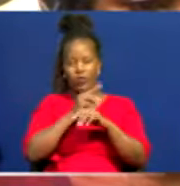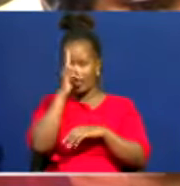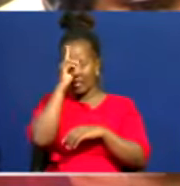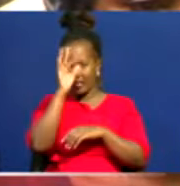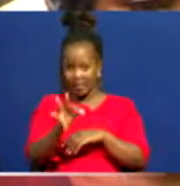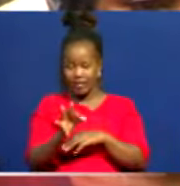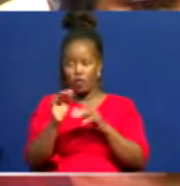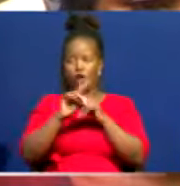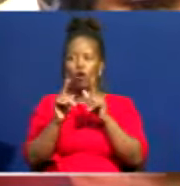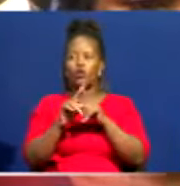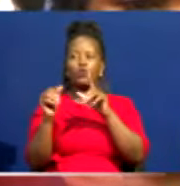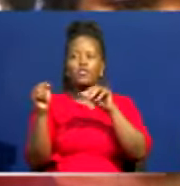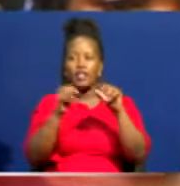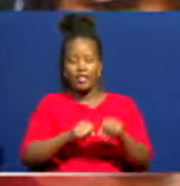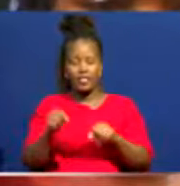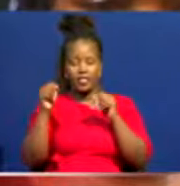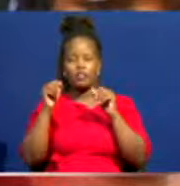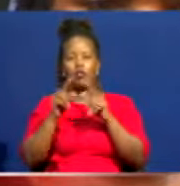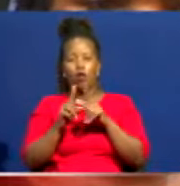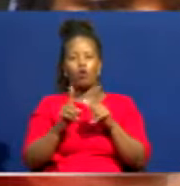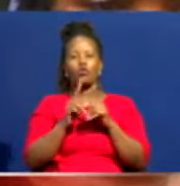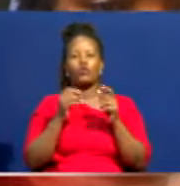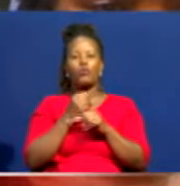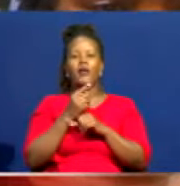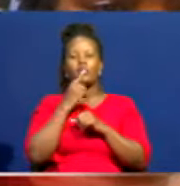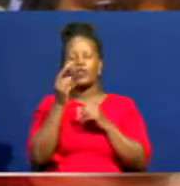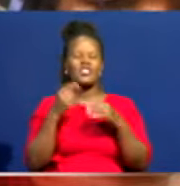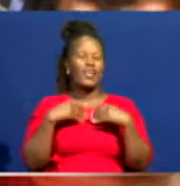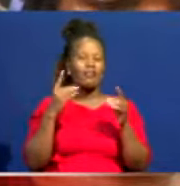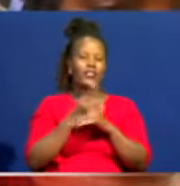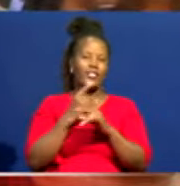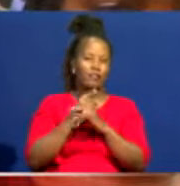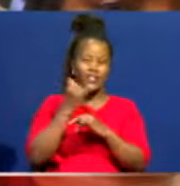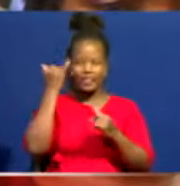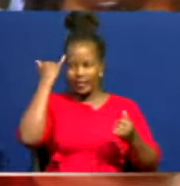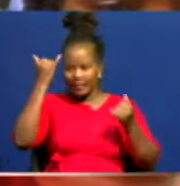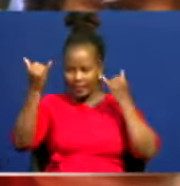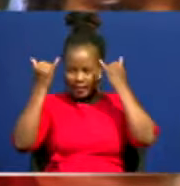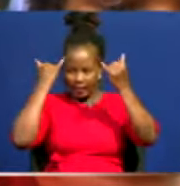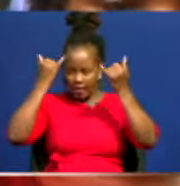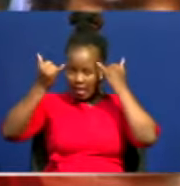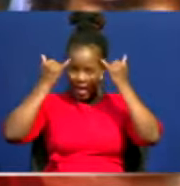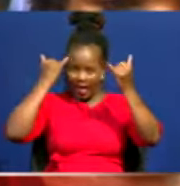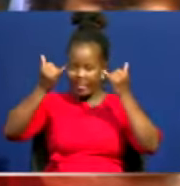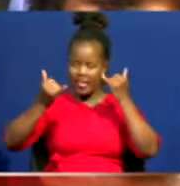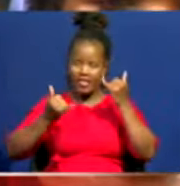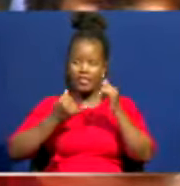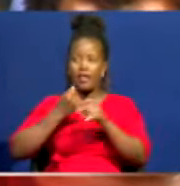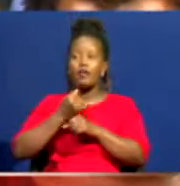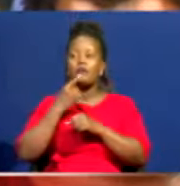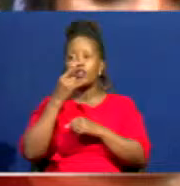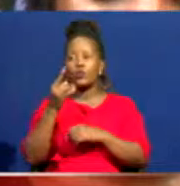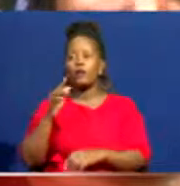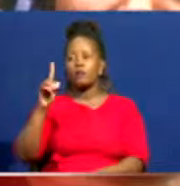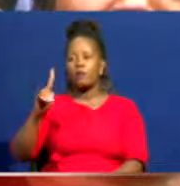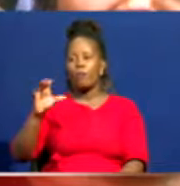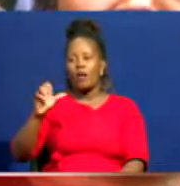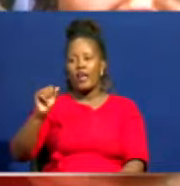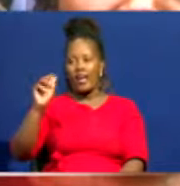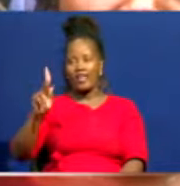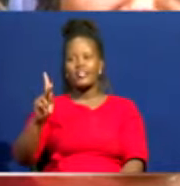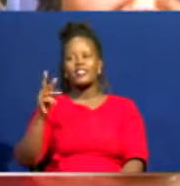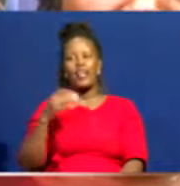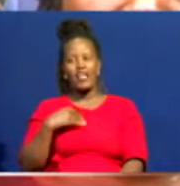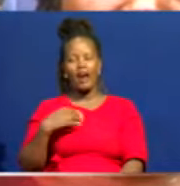be strategic, and we will offer groundbreaking ideas to ensure that Law Society of Kenya plays its